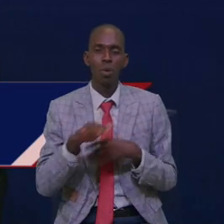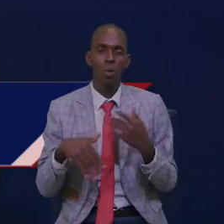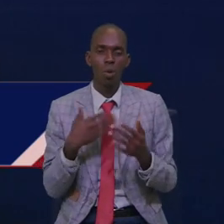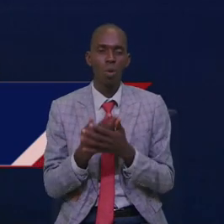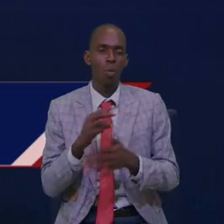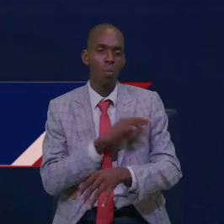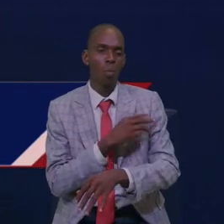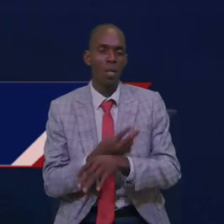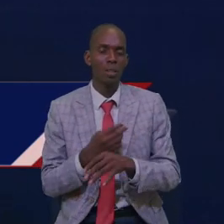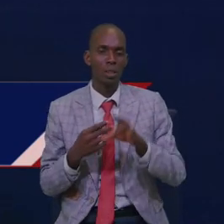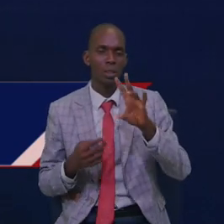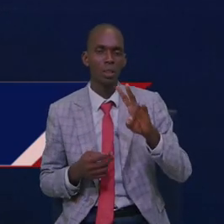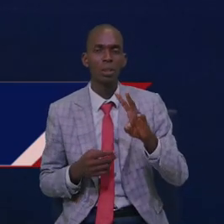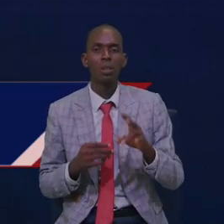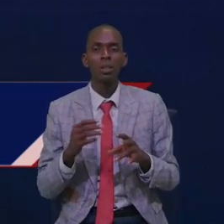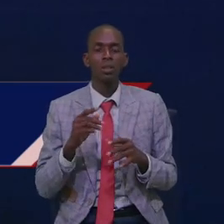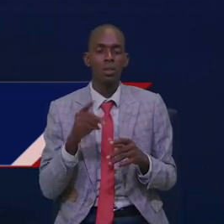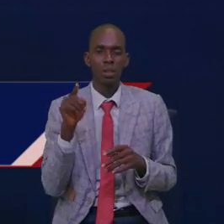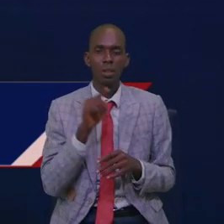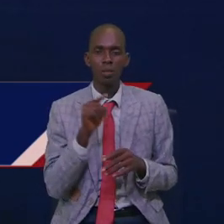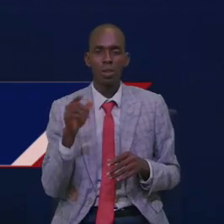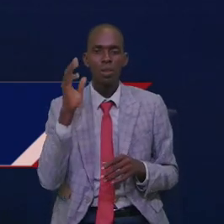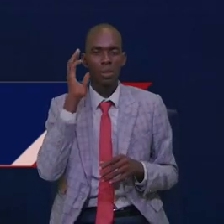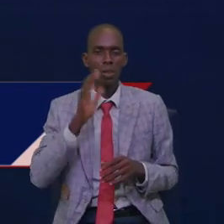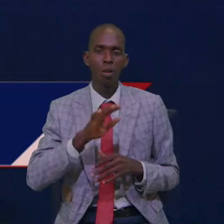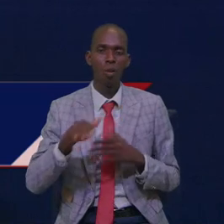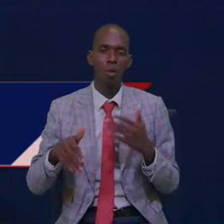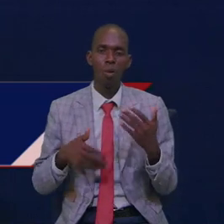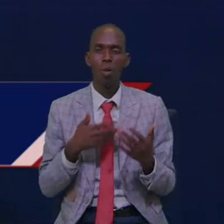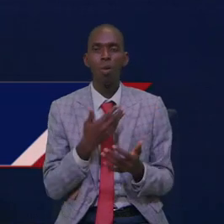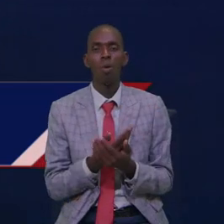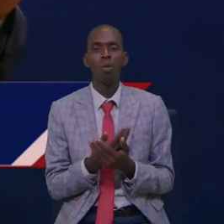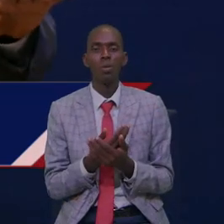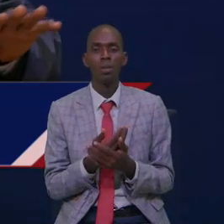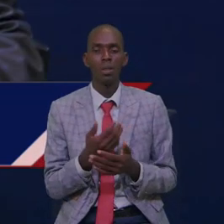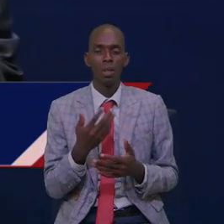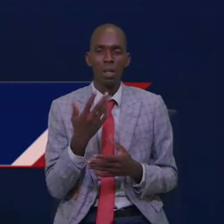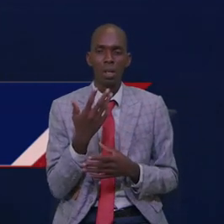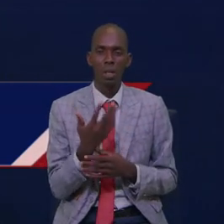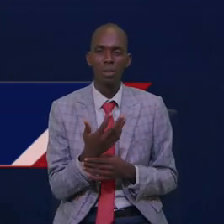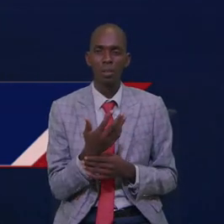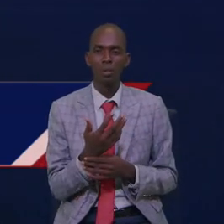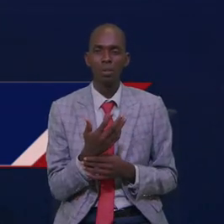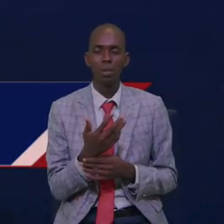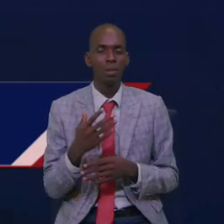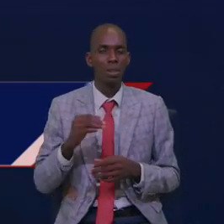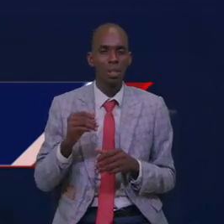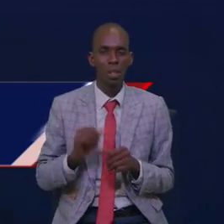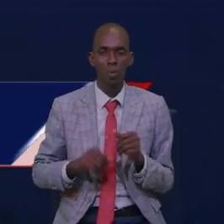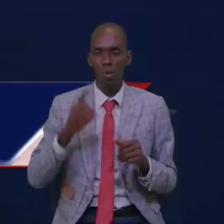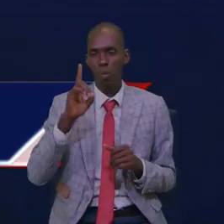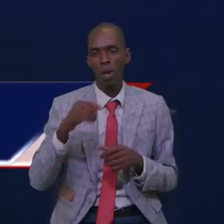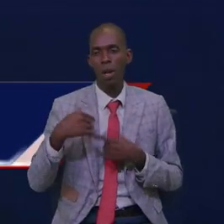7, therefore shall all hands be faint, and every man's heart shall